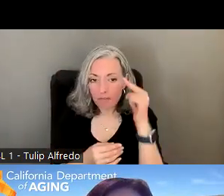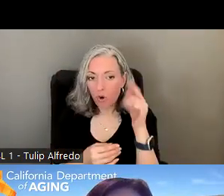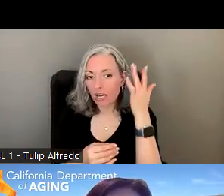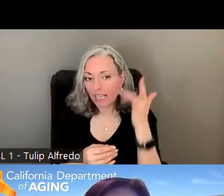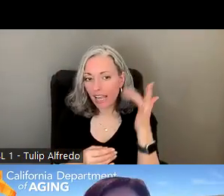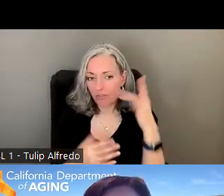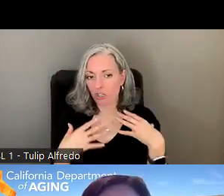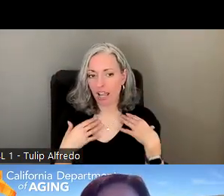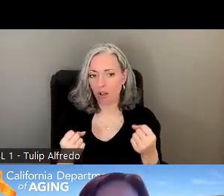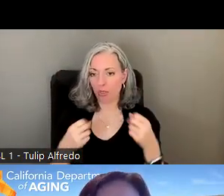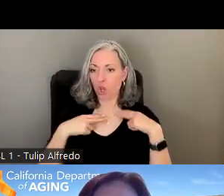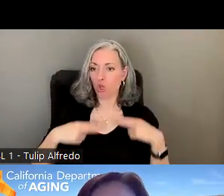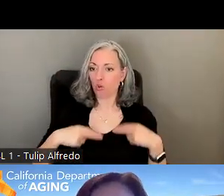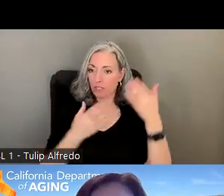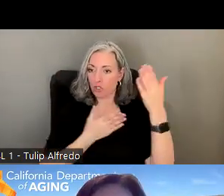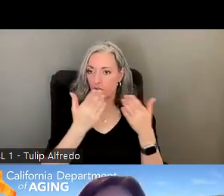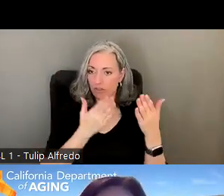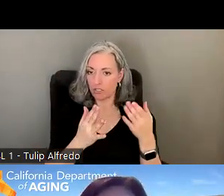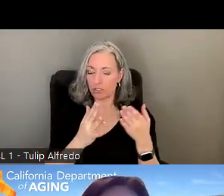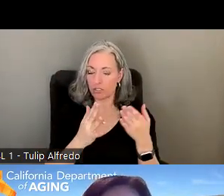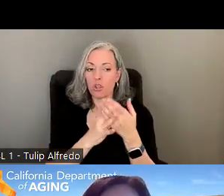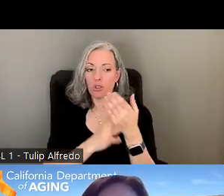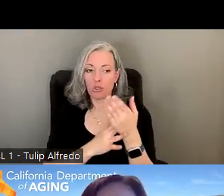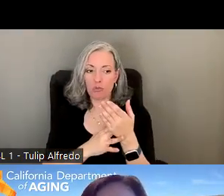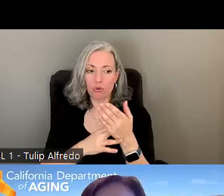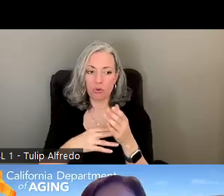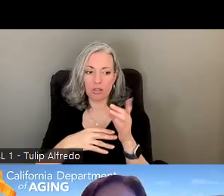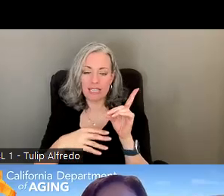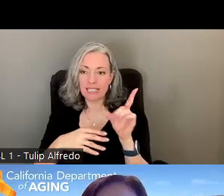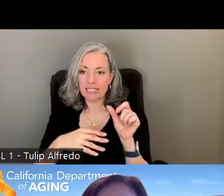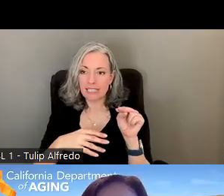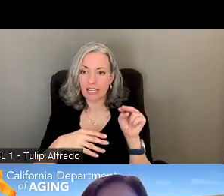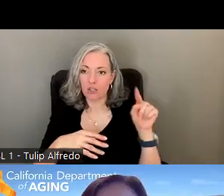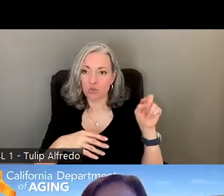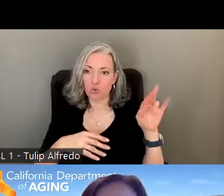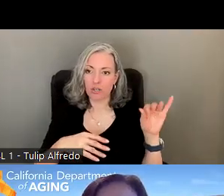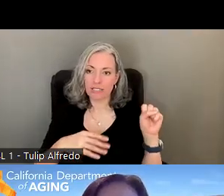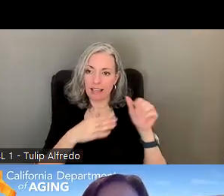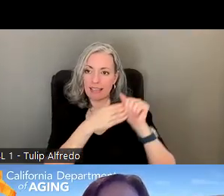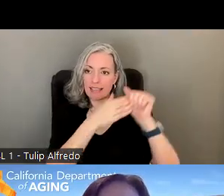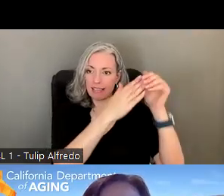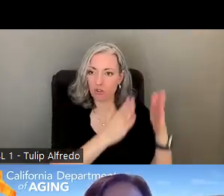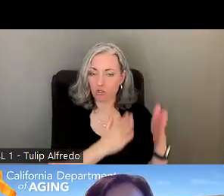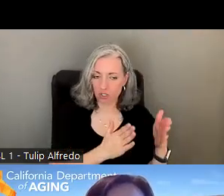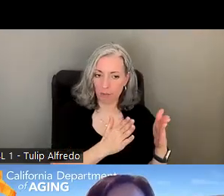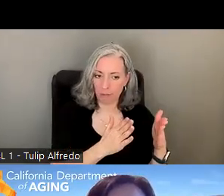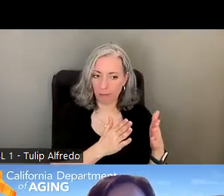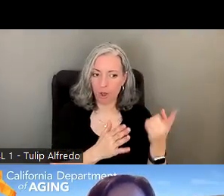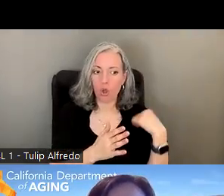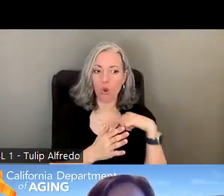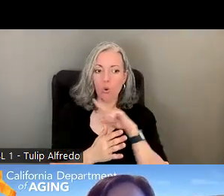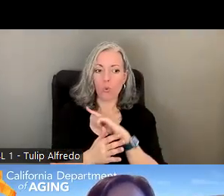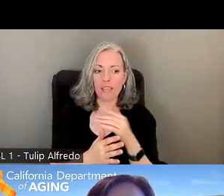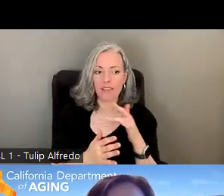Health and Human Services through Dan Torres's leadership. And we feel that within those